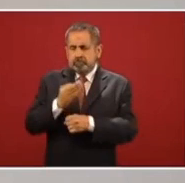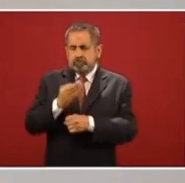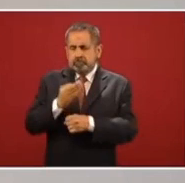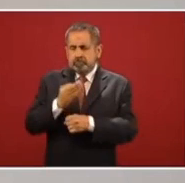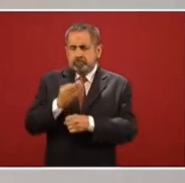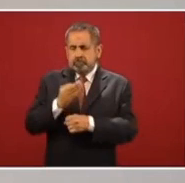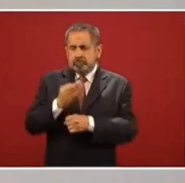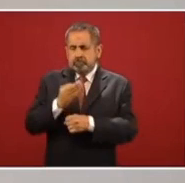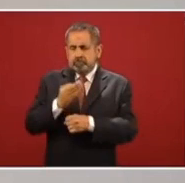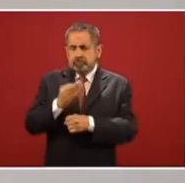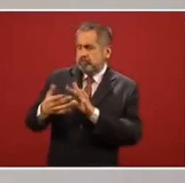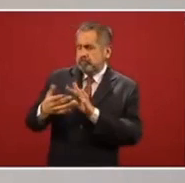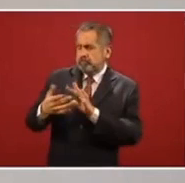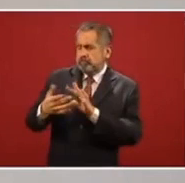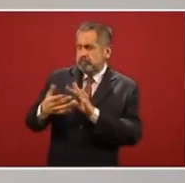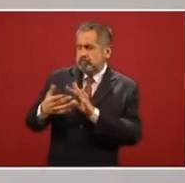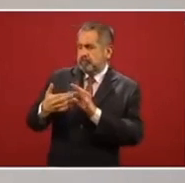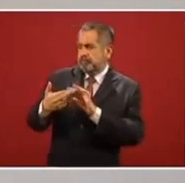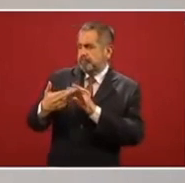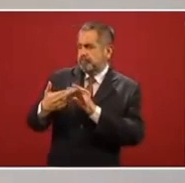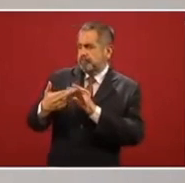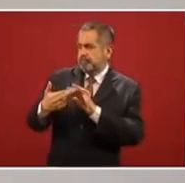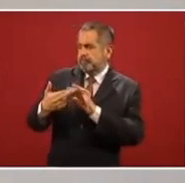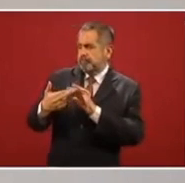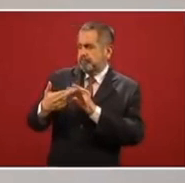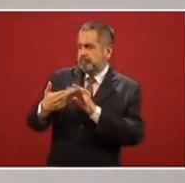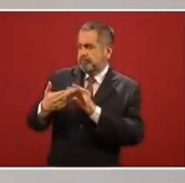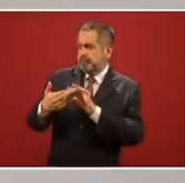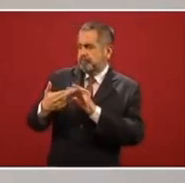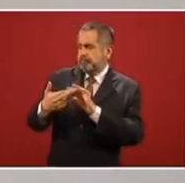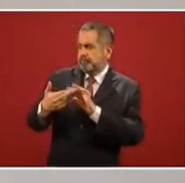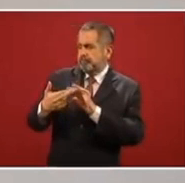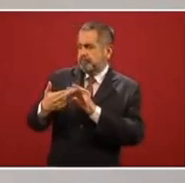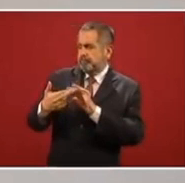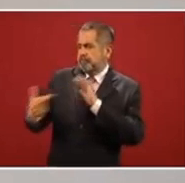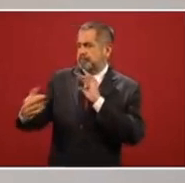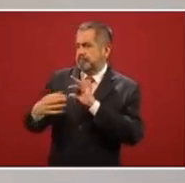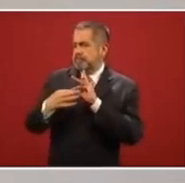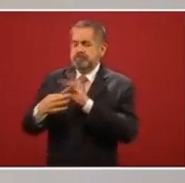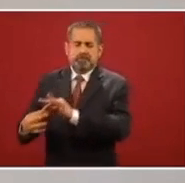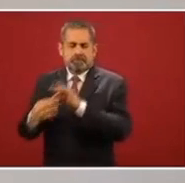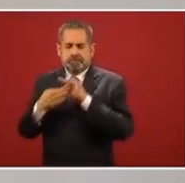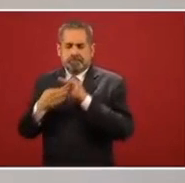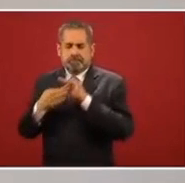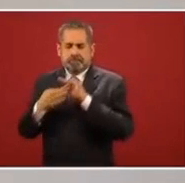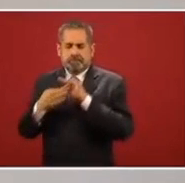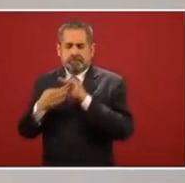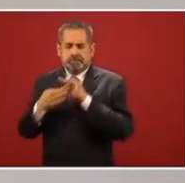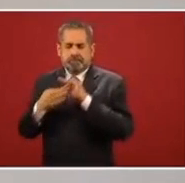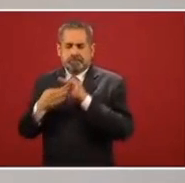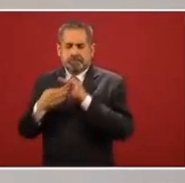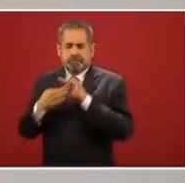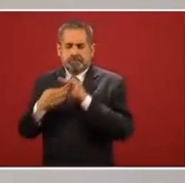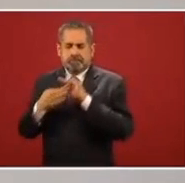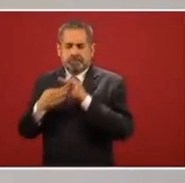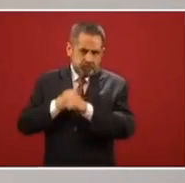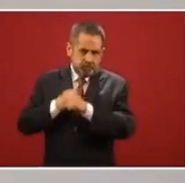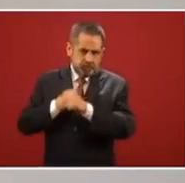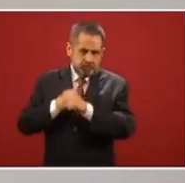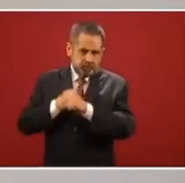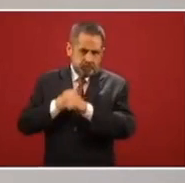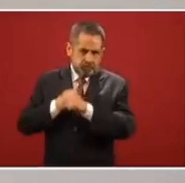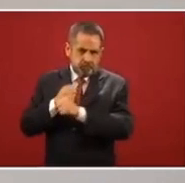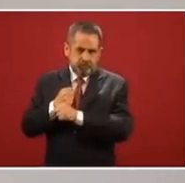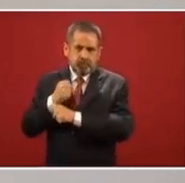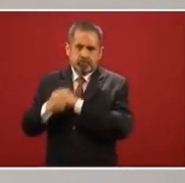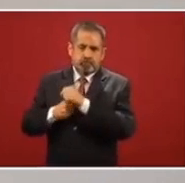a coordination muy estrecha a lo largo that was very extensive de muchos años, over many years,